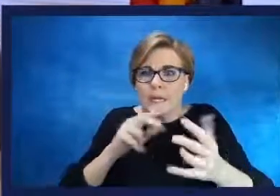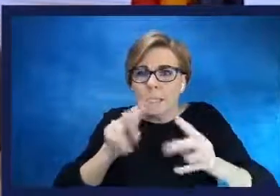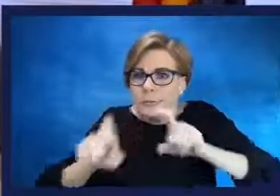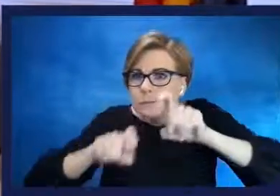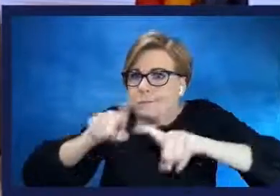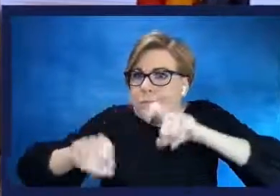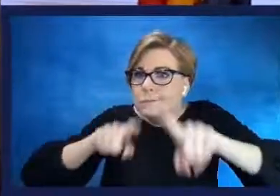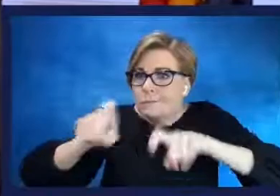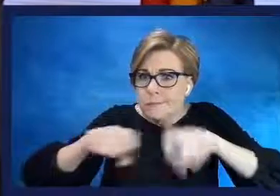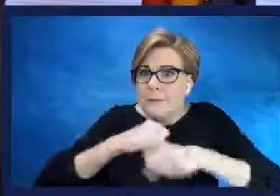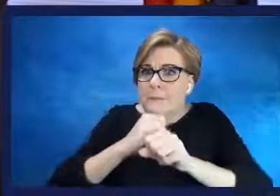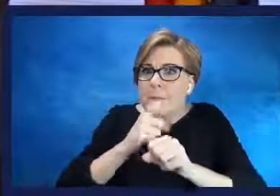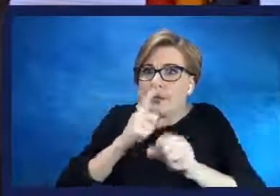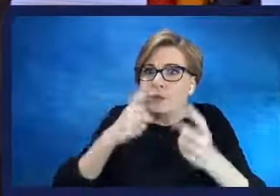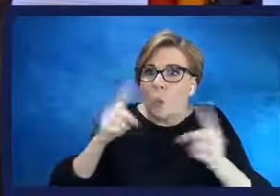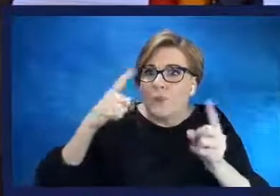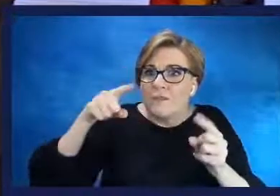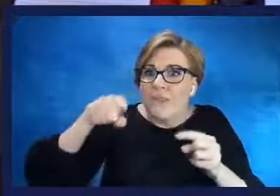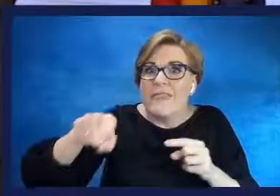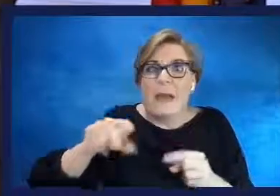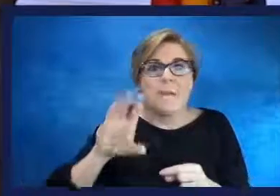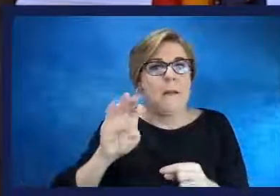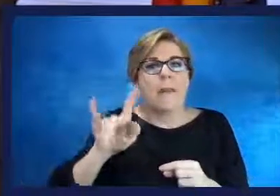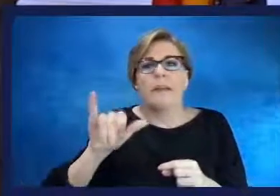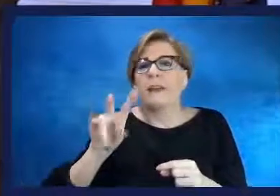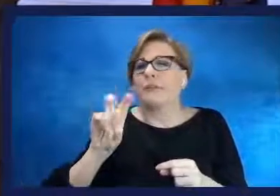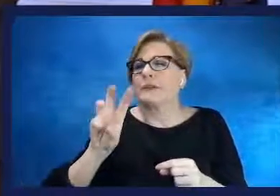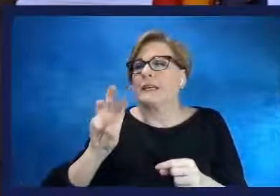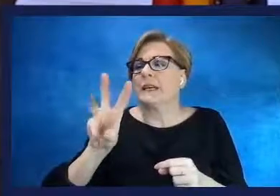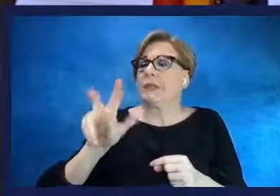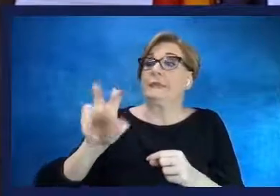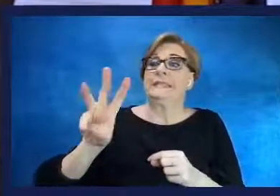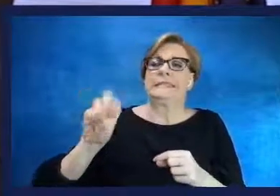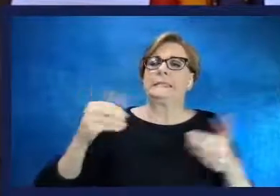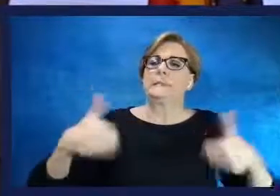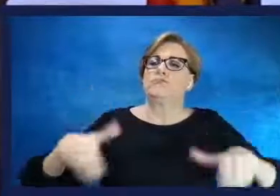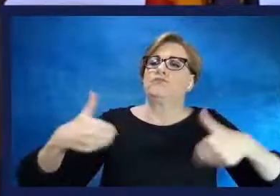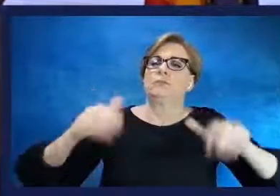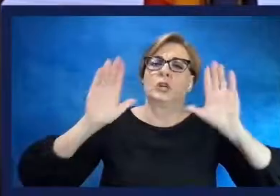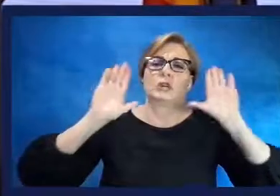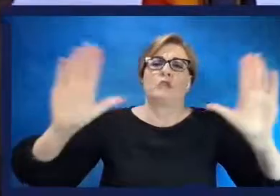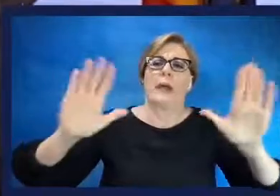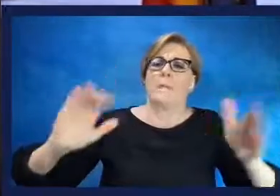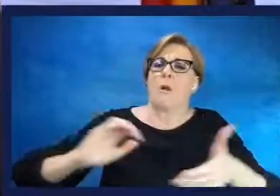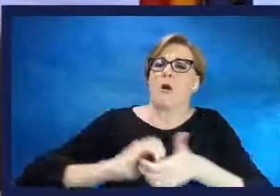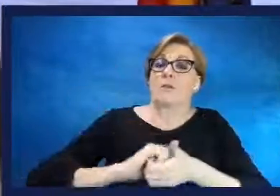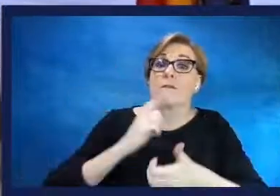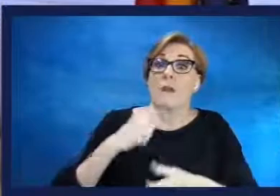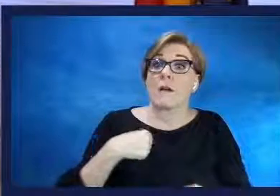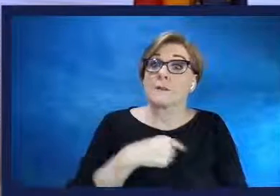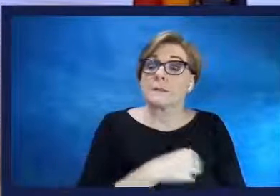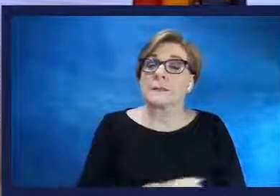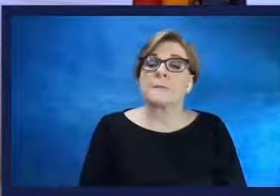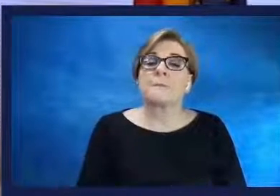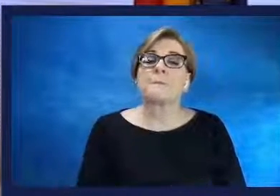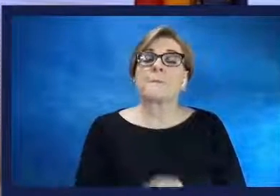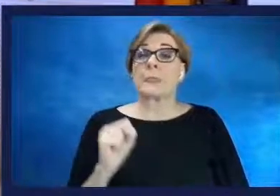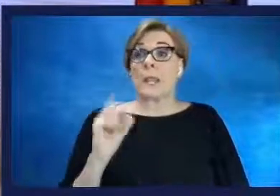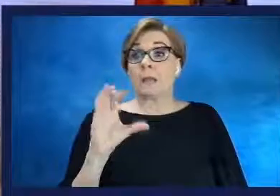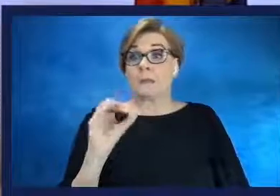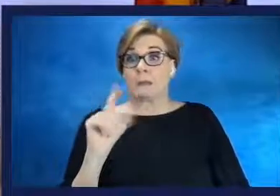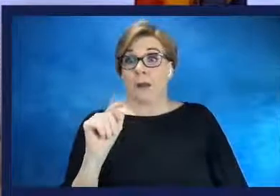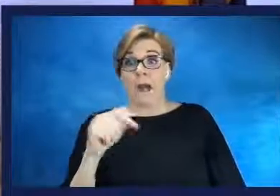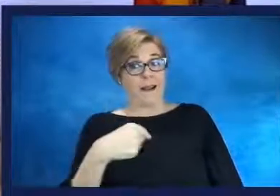in it. So Ability 360 has been a very, very solid partner for us in this process. And me being the head of